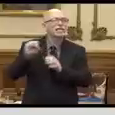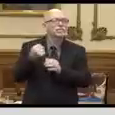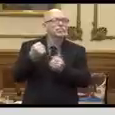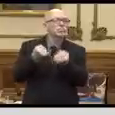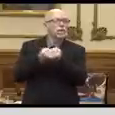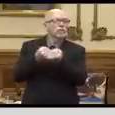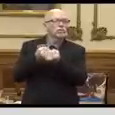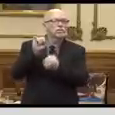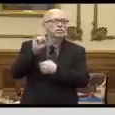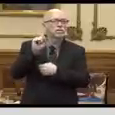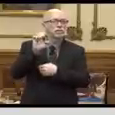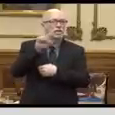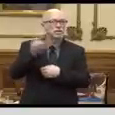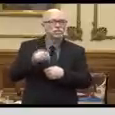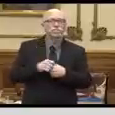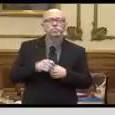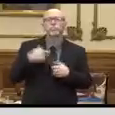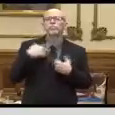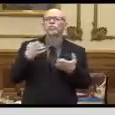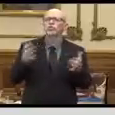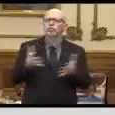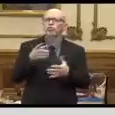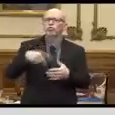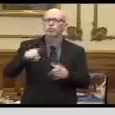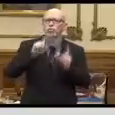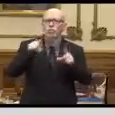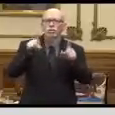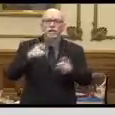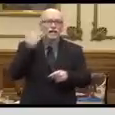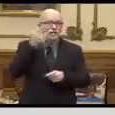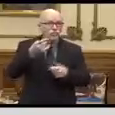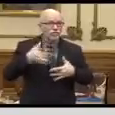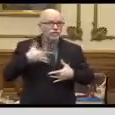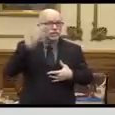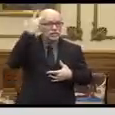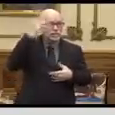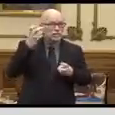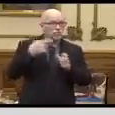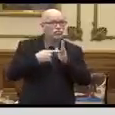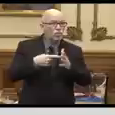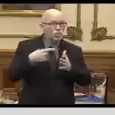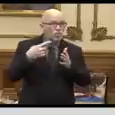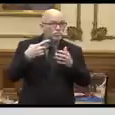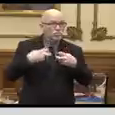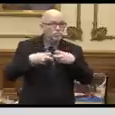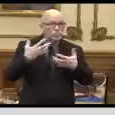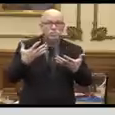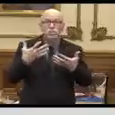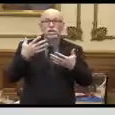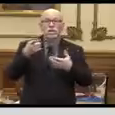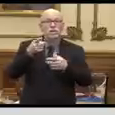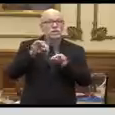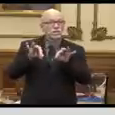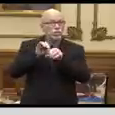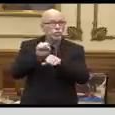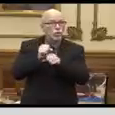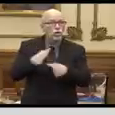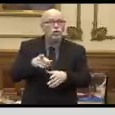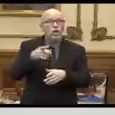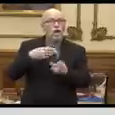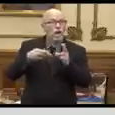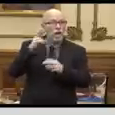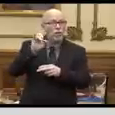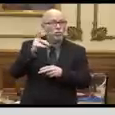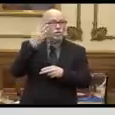sites. I want to encourage you to get tested if you have symptoms, are an essential worker, are at high risk due to your medical conditions,